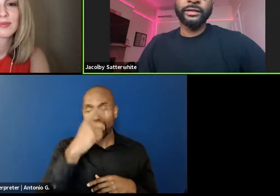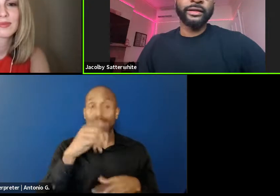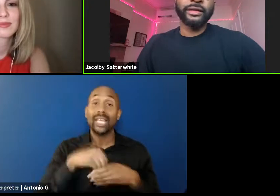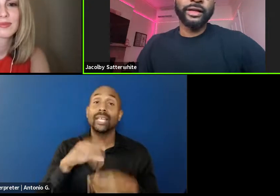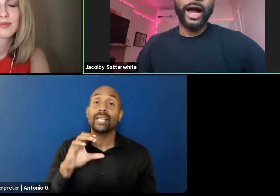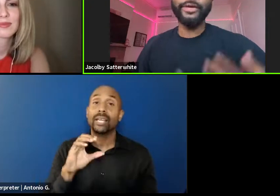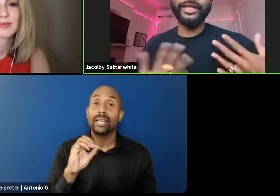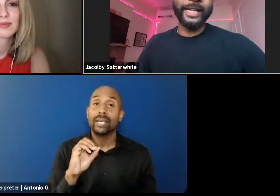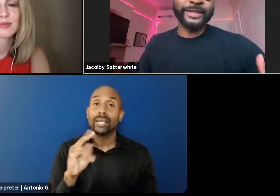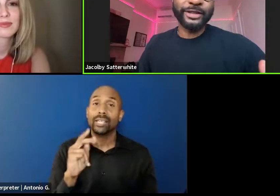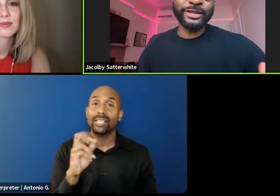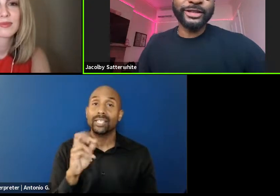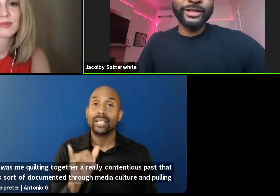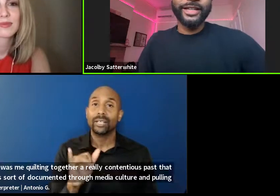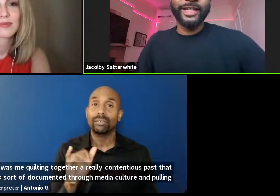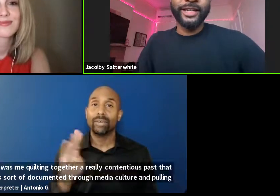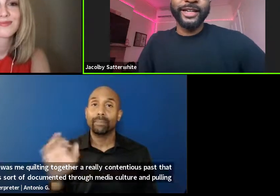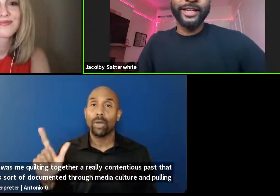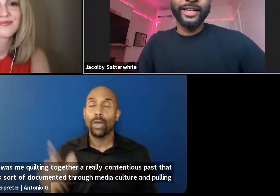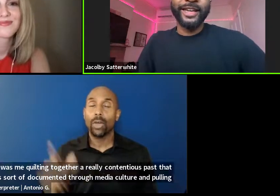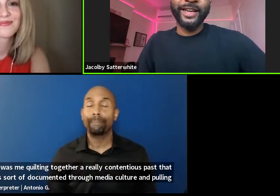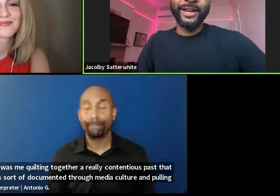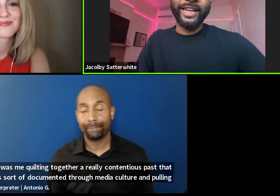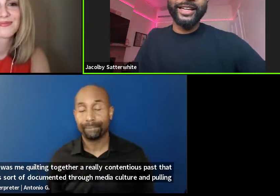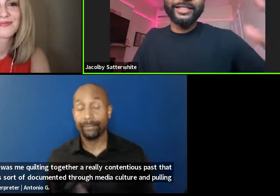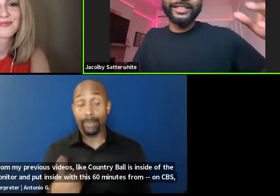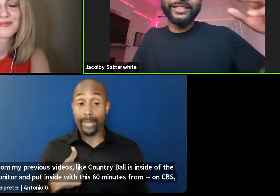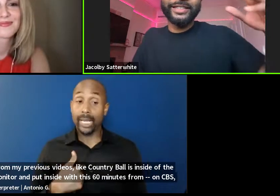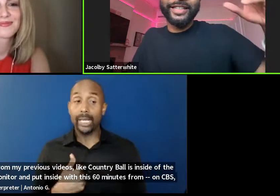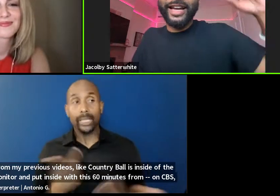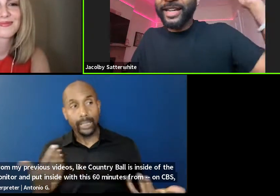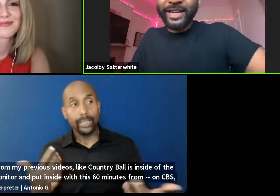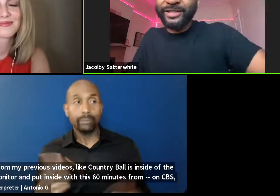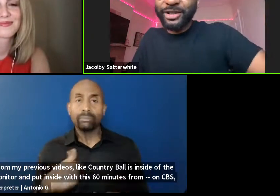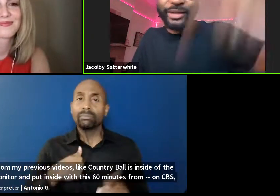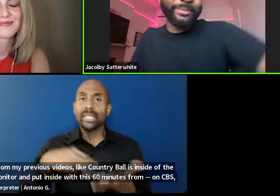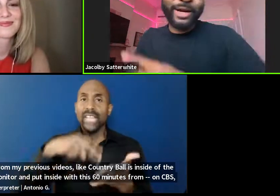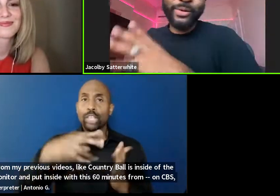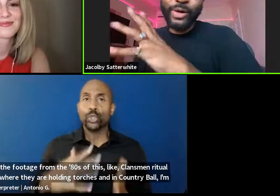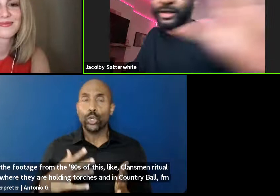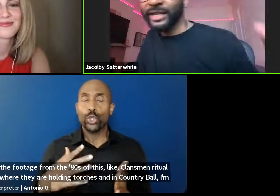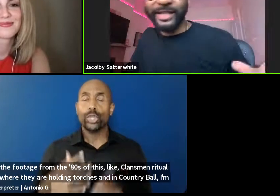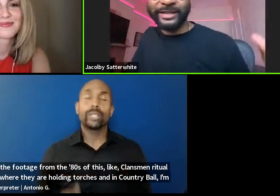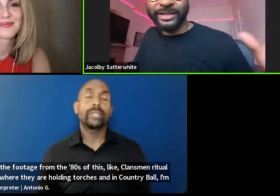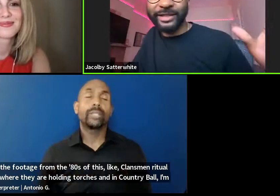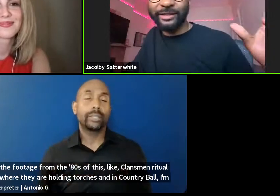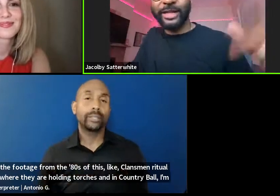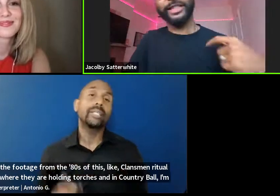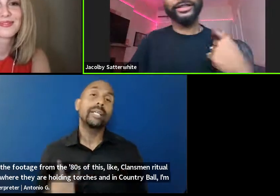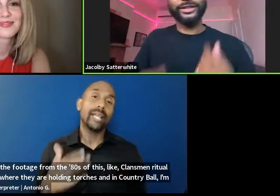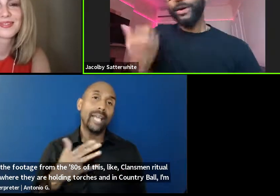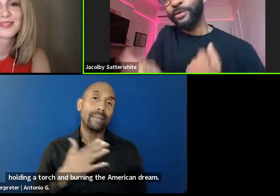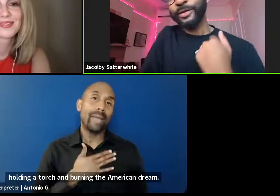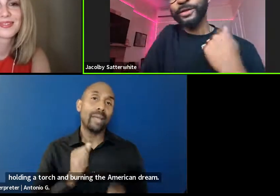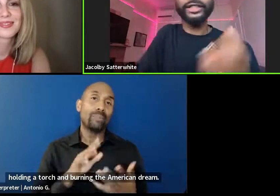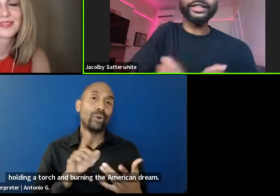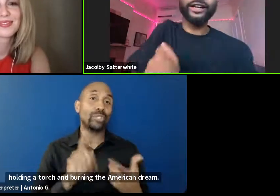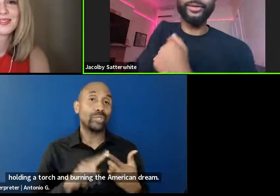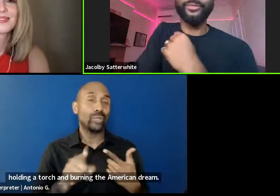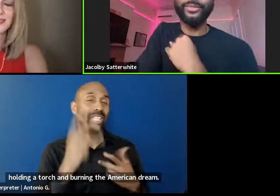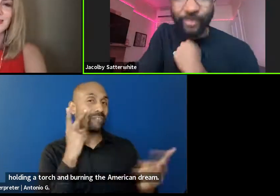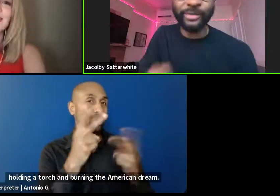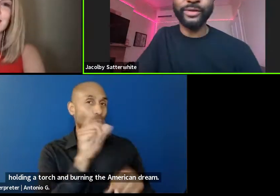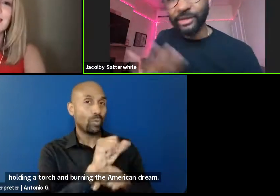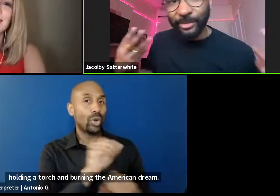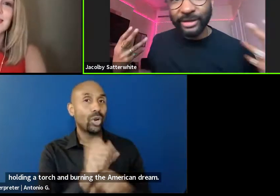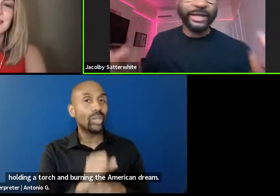like, I'm a dancer and I kind of treat my work like dancing, like it's soulful and it's